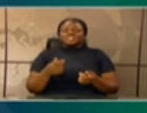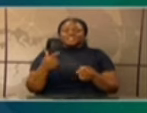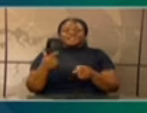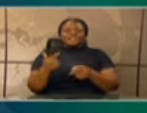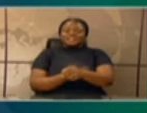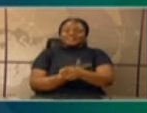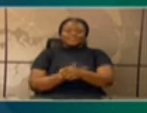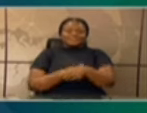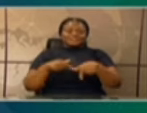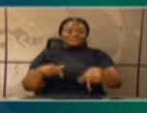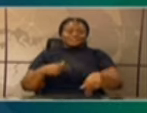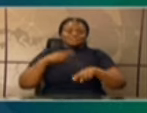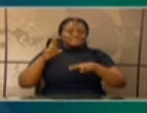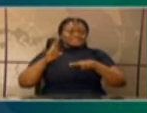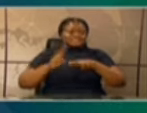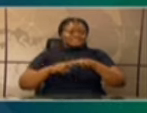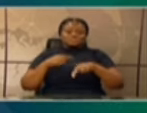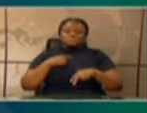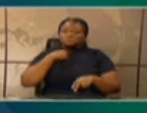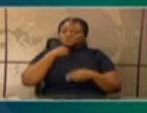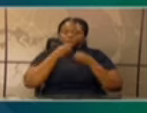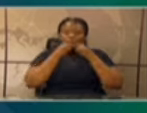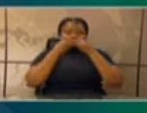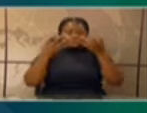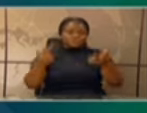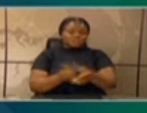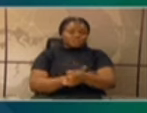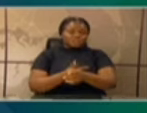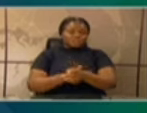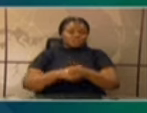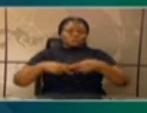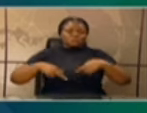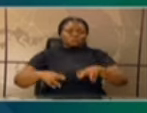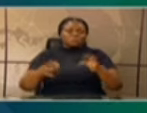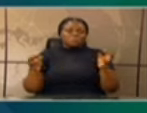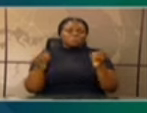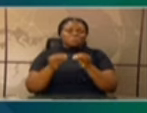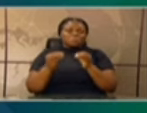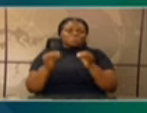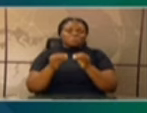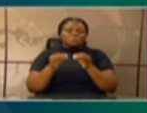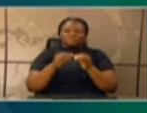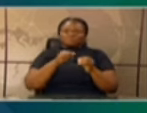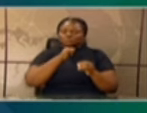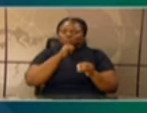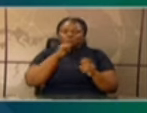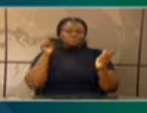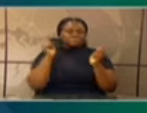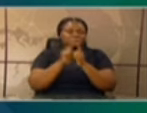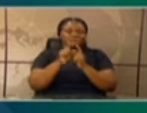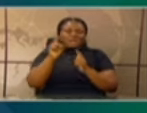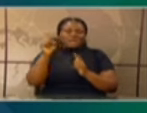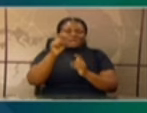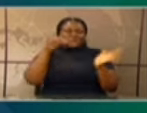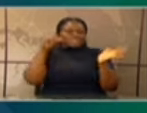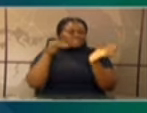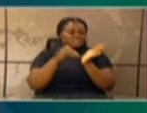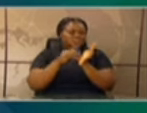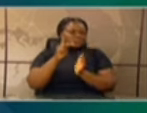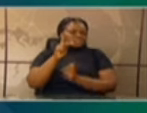But I am sitting here and telling you, say, Ghana, Akwanya yewe inano, and 200,000 kilometers.